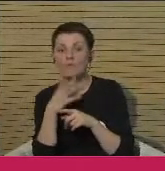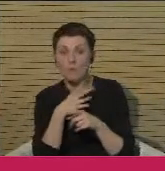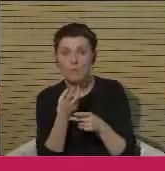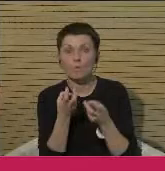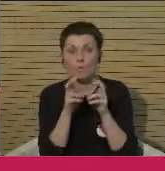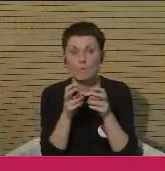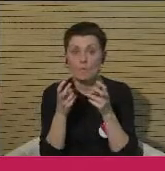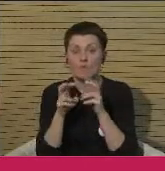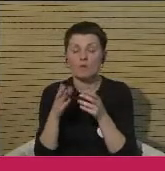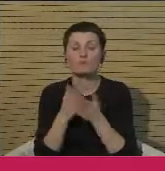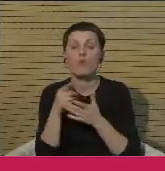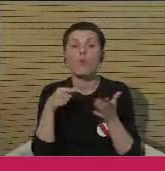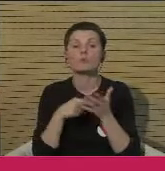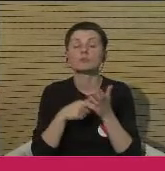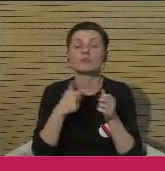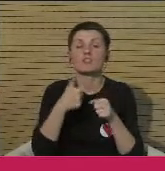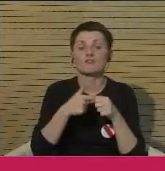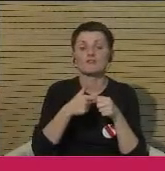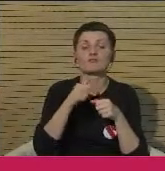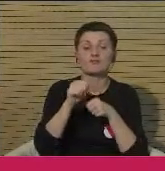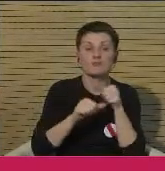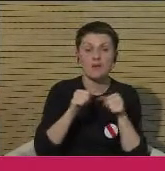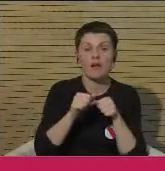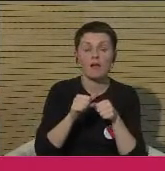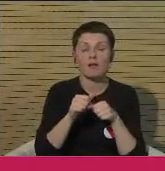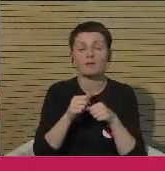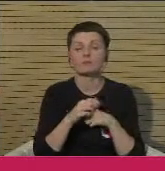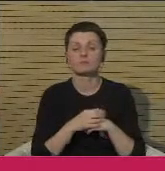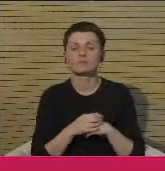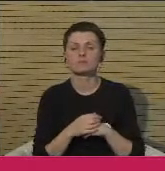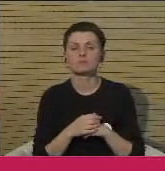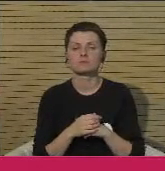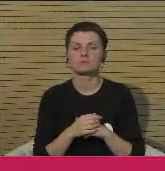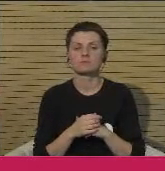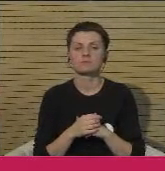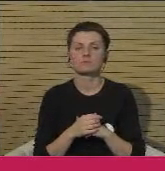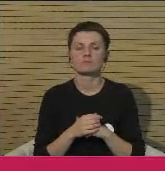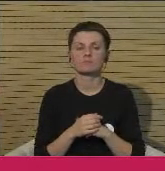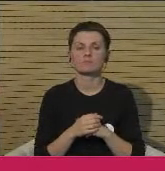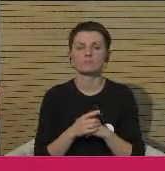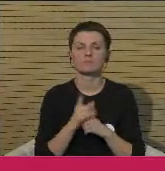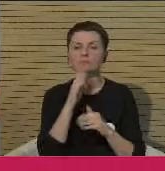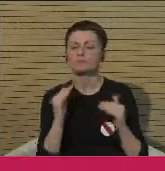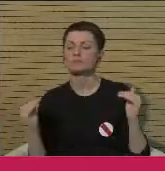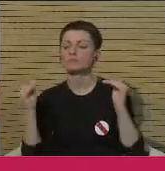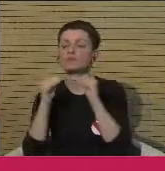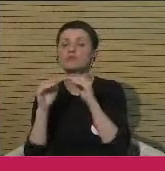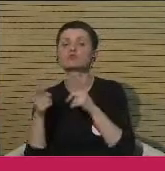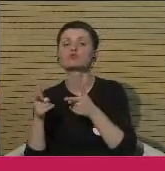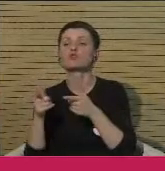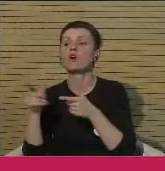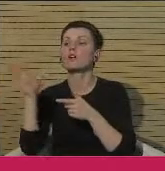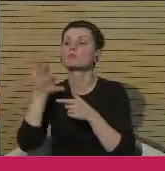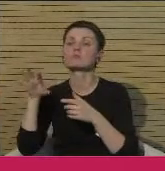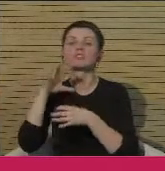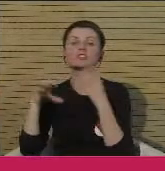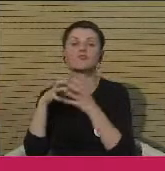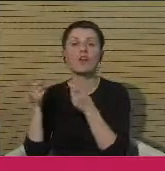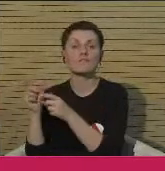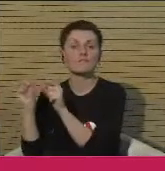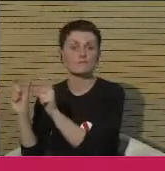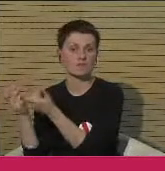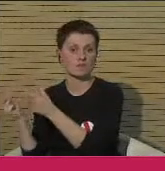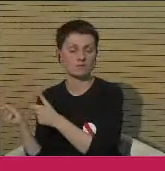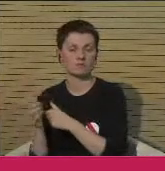discover Belarus and its artistic potential and creation, because we